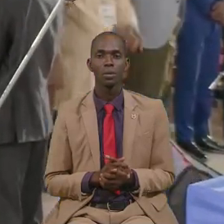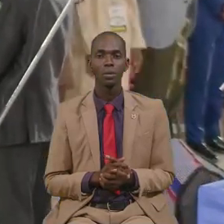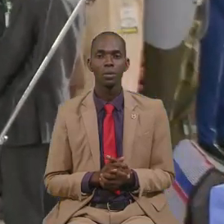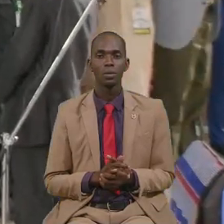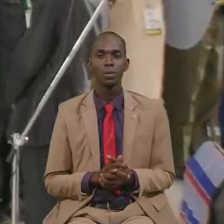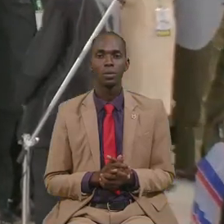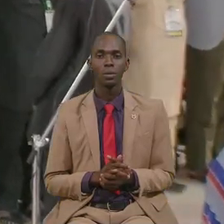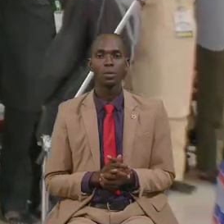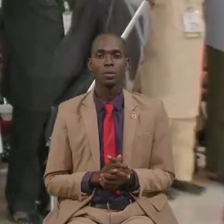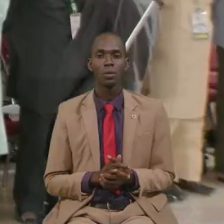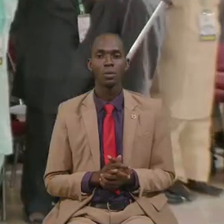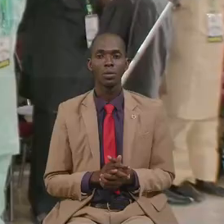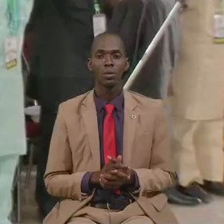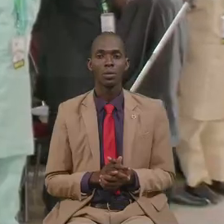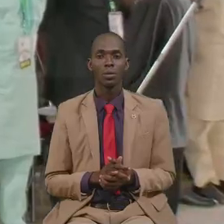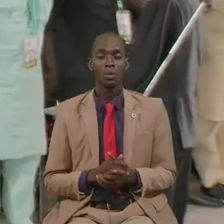From today,